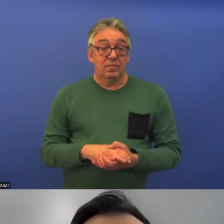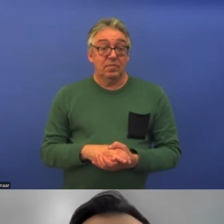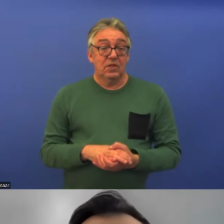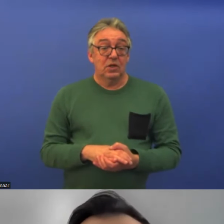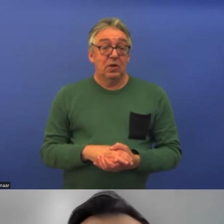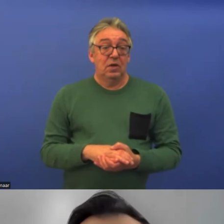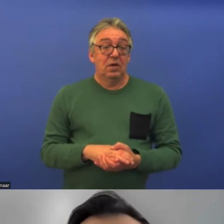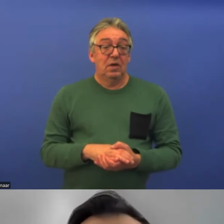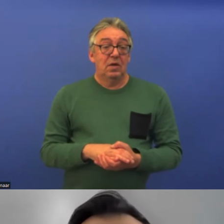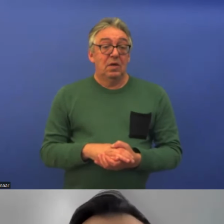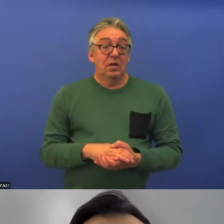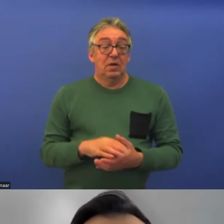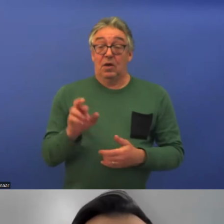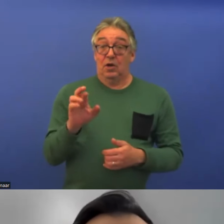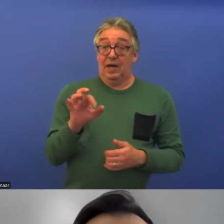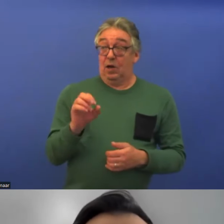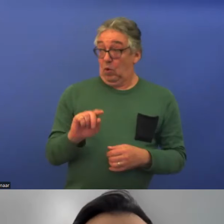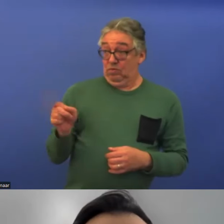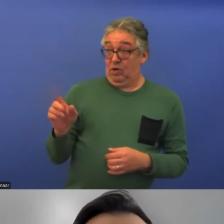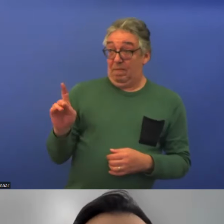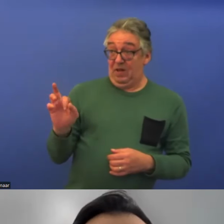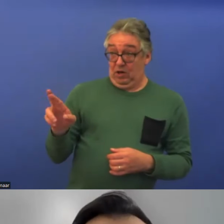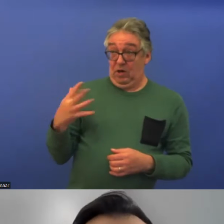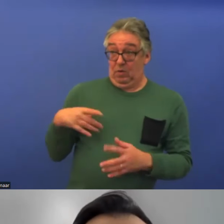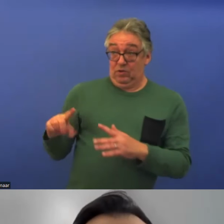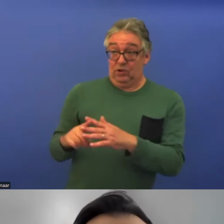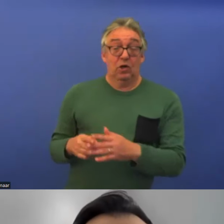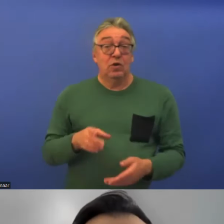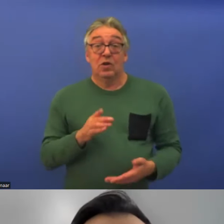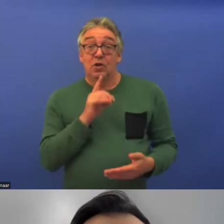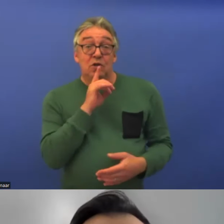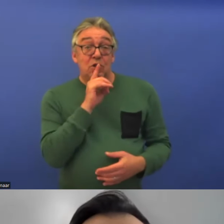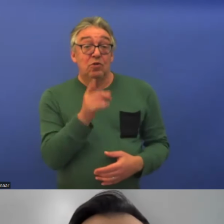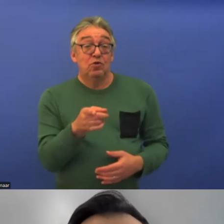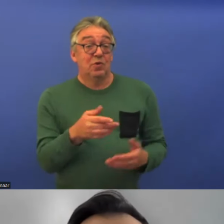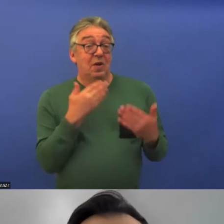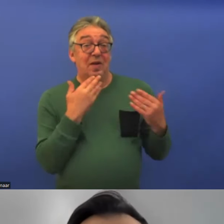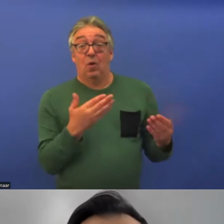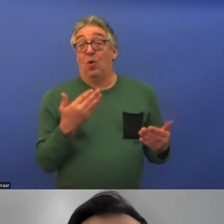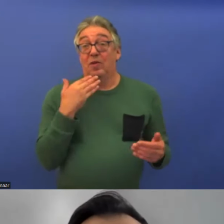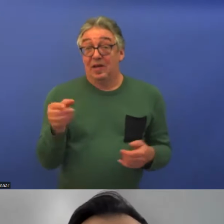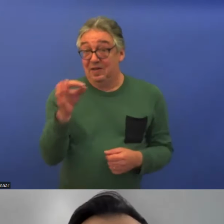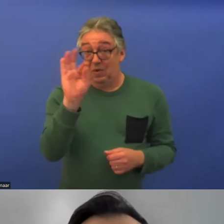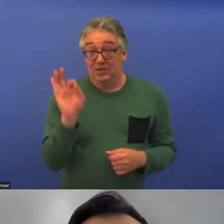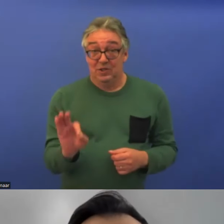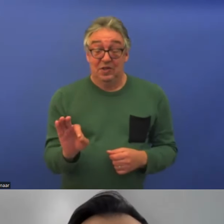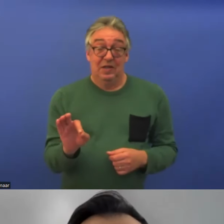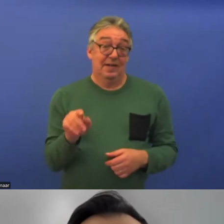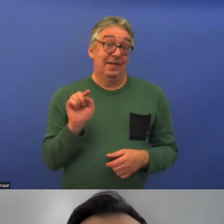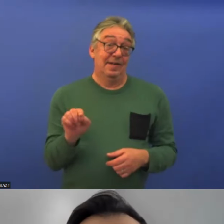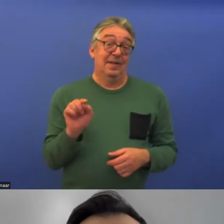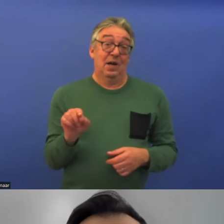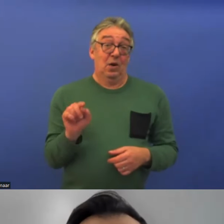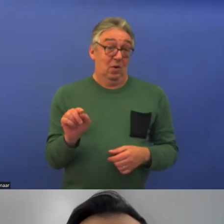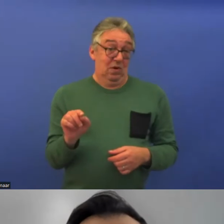Maybe Peter, would you like to start? Sure, thank you, Ricardo, and thanks for the question, Musa. And I think it's a